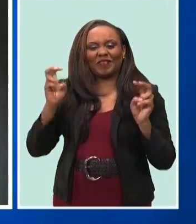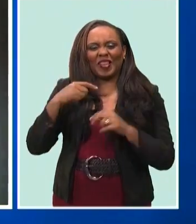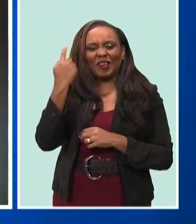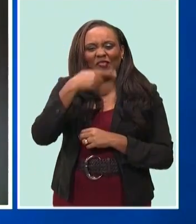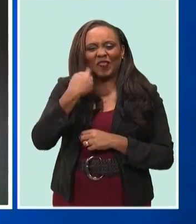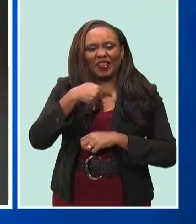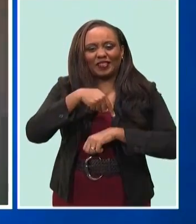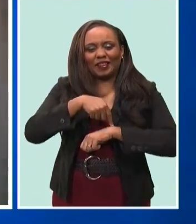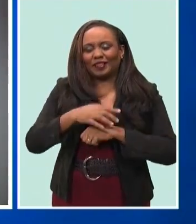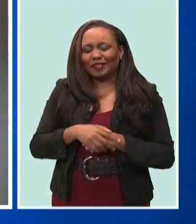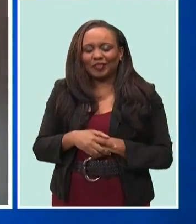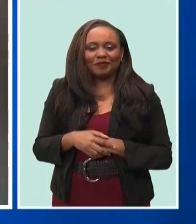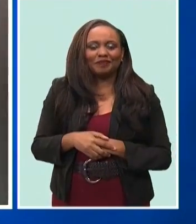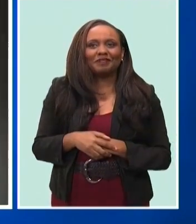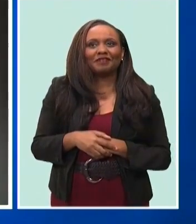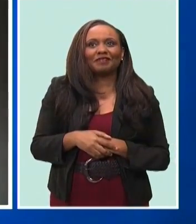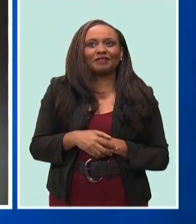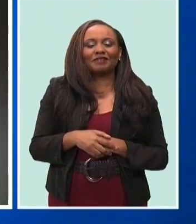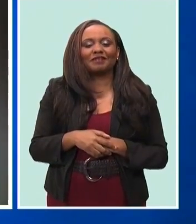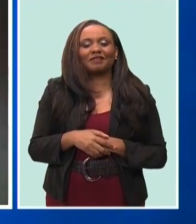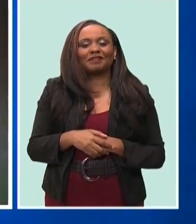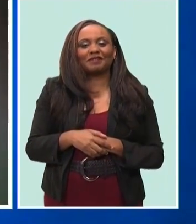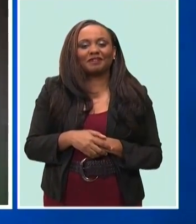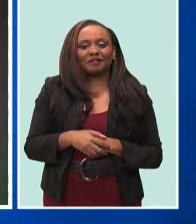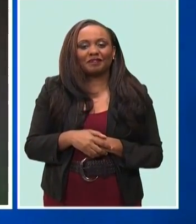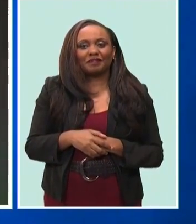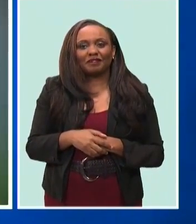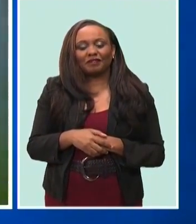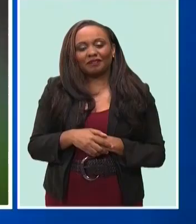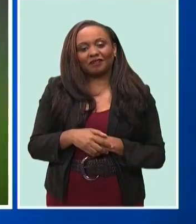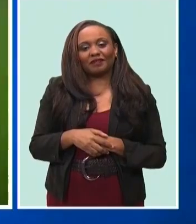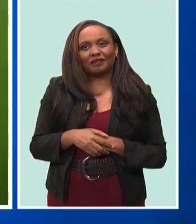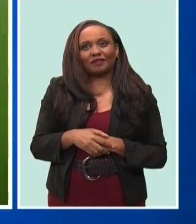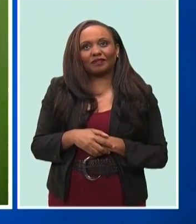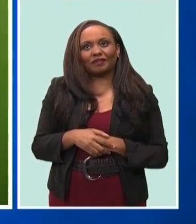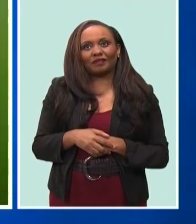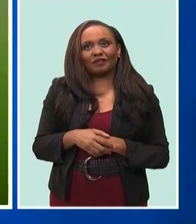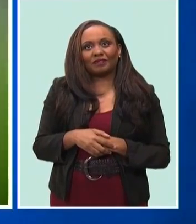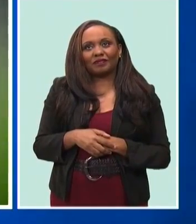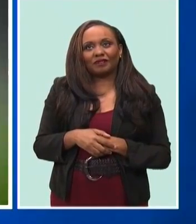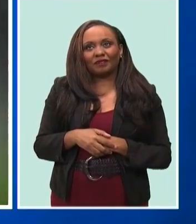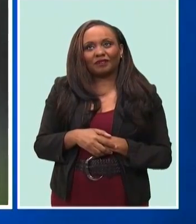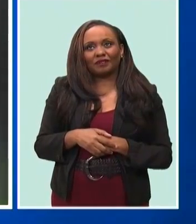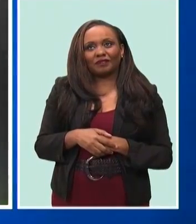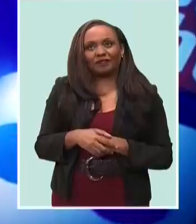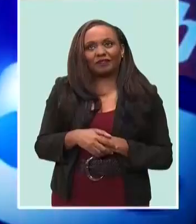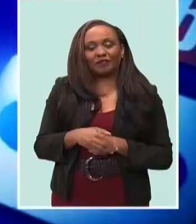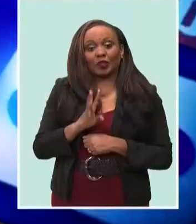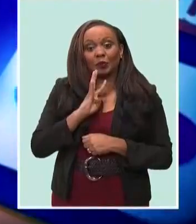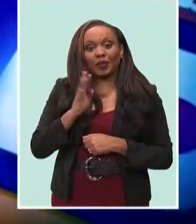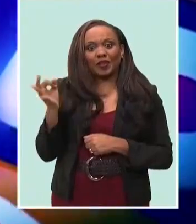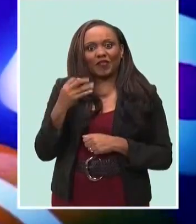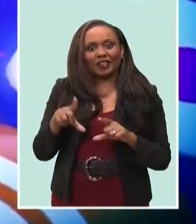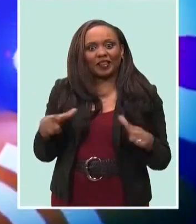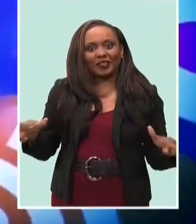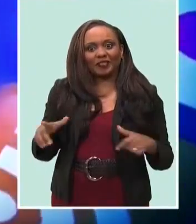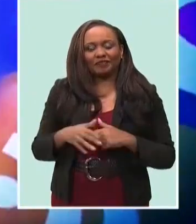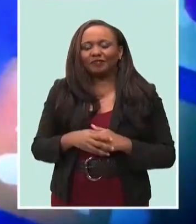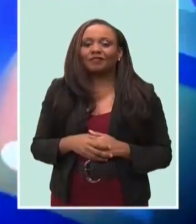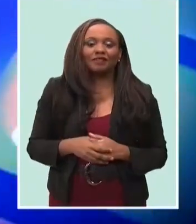Balotelli. Et bien voilà, c'est marqué. Il ouvre la marque ce soir, 1-0 pour l'OM, signé de ce joueur,